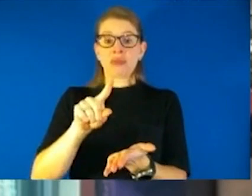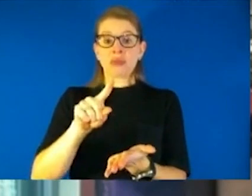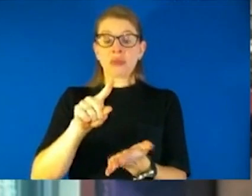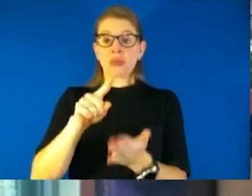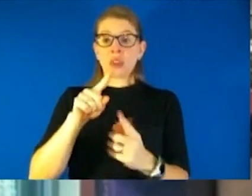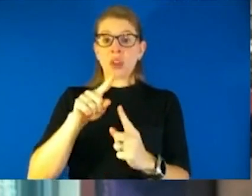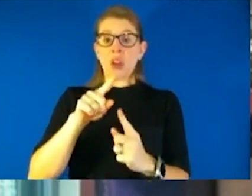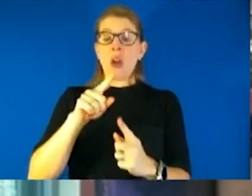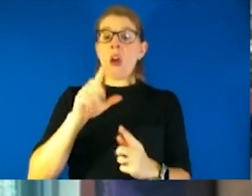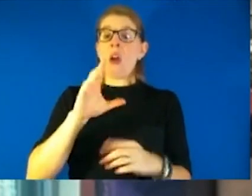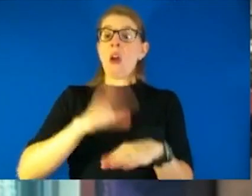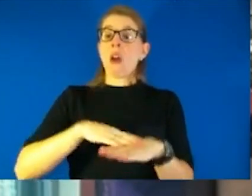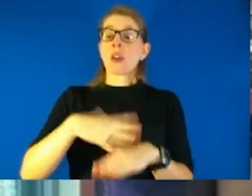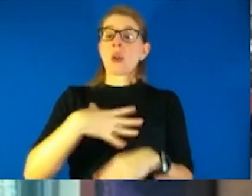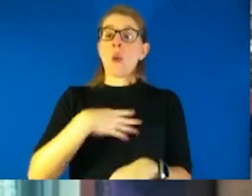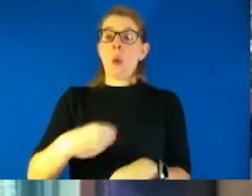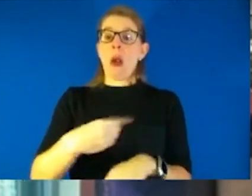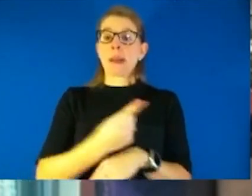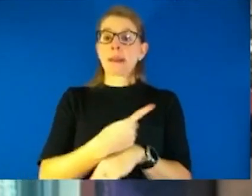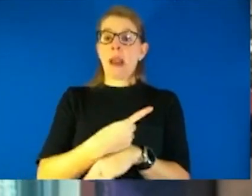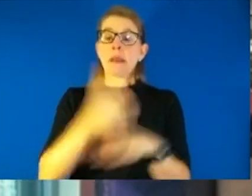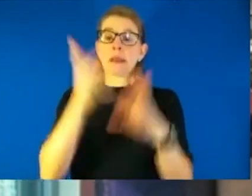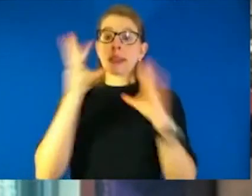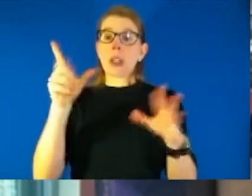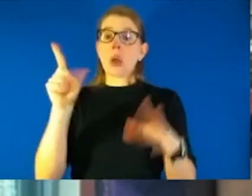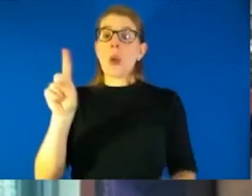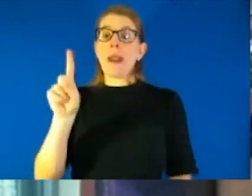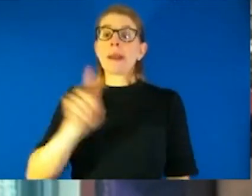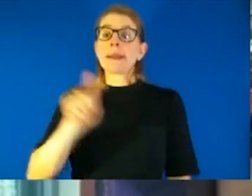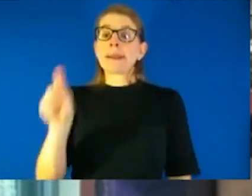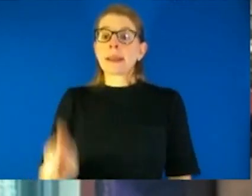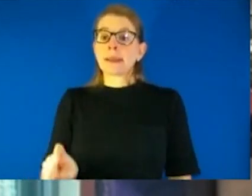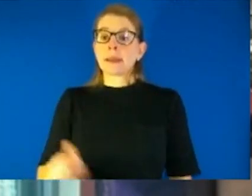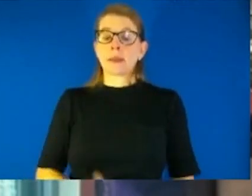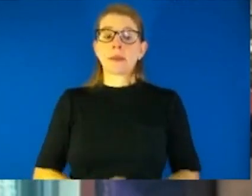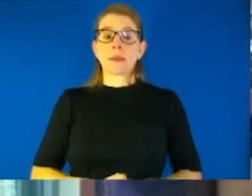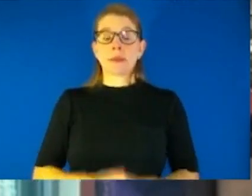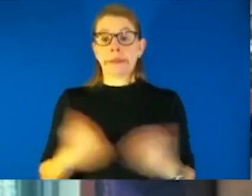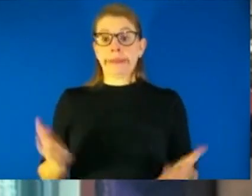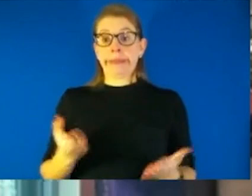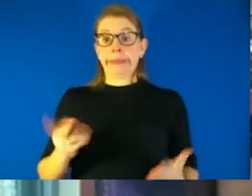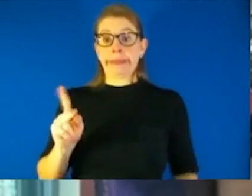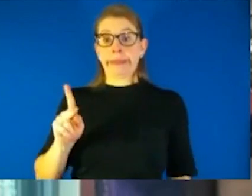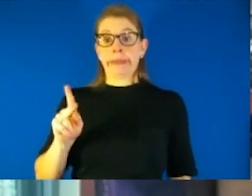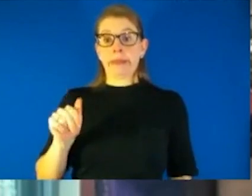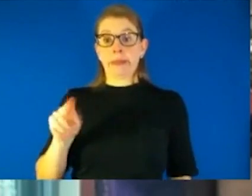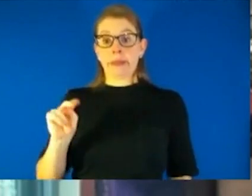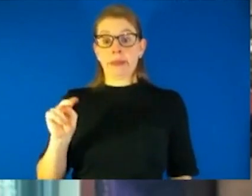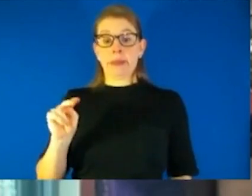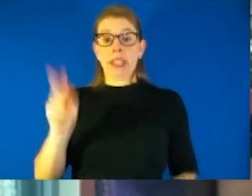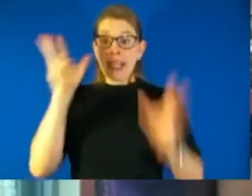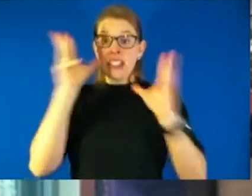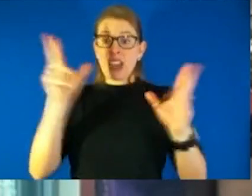white-tailed deer in Texas. And so here in Kansas, it's deer hunting season. I think that